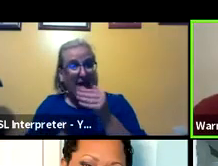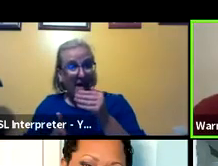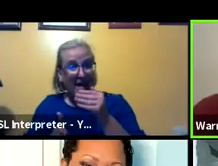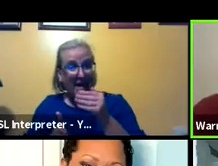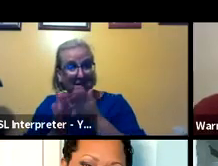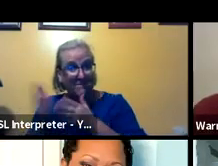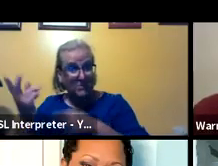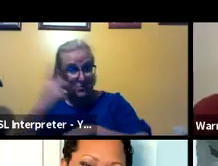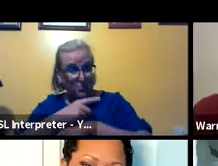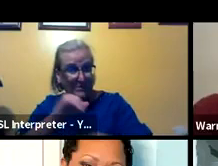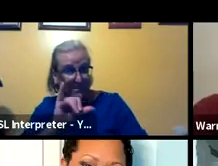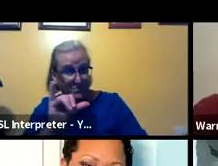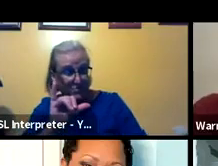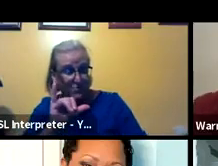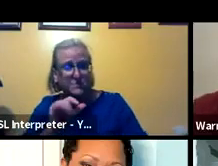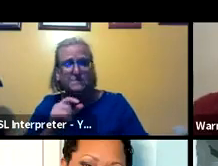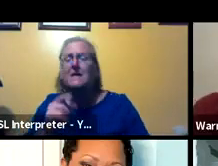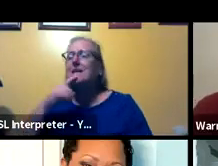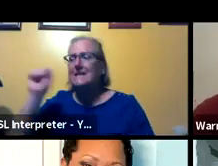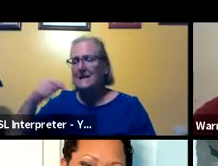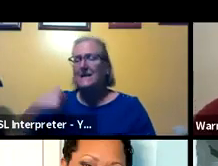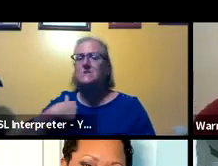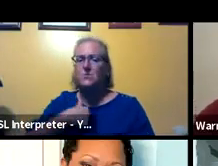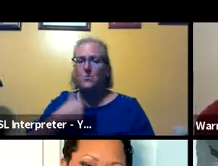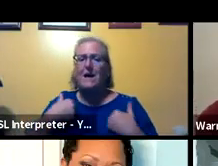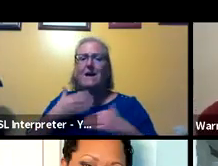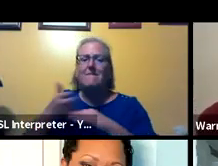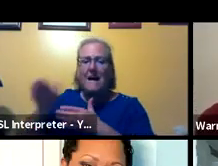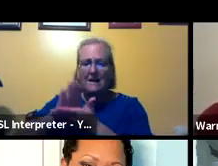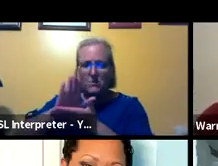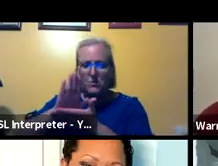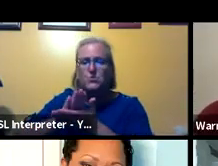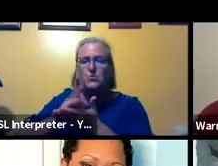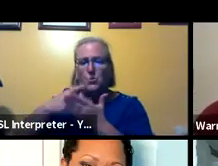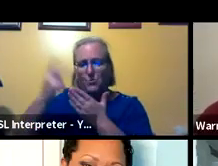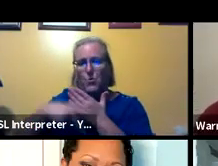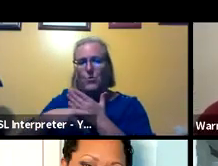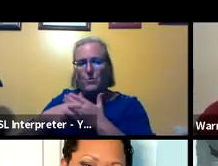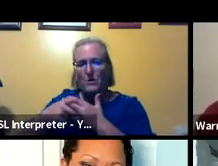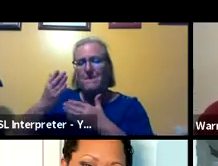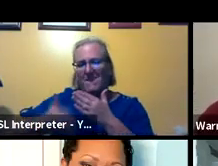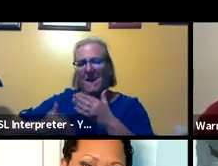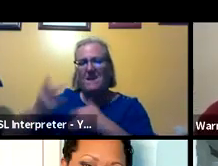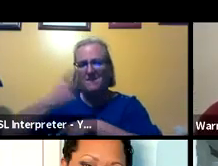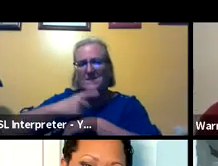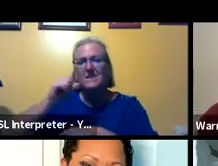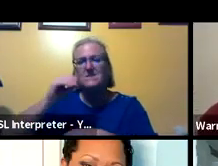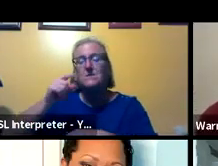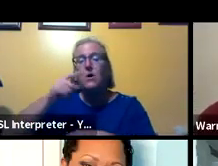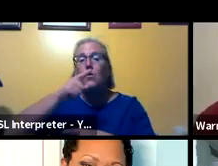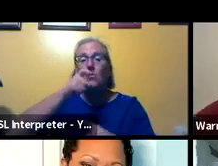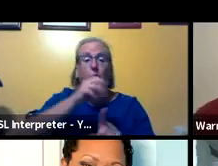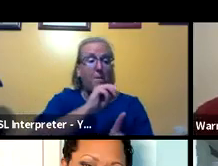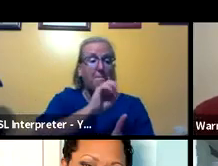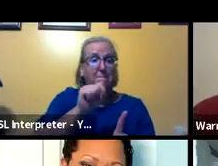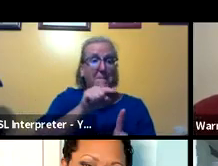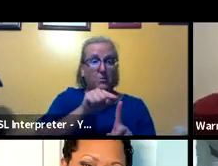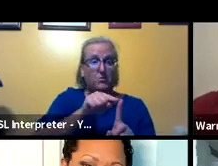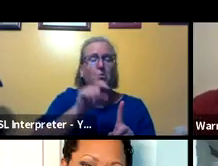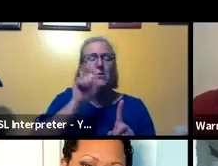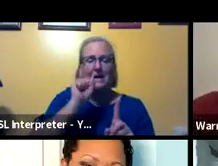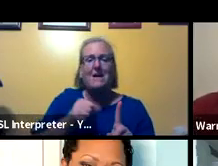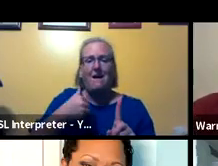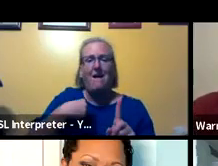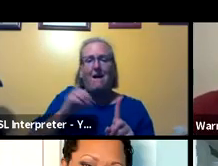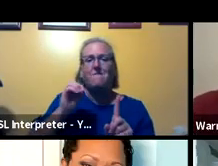also? So yes, we have after school programming at the end of the day as well. So those middle school students will have the